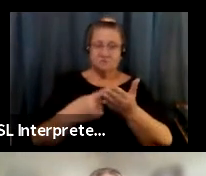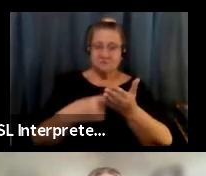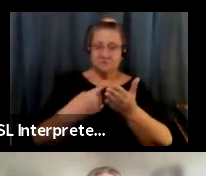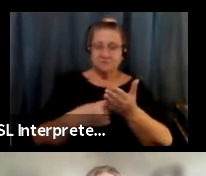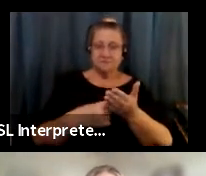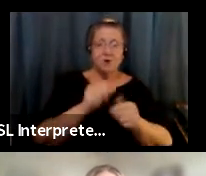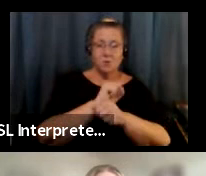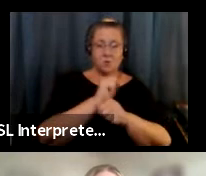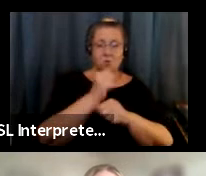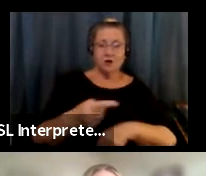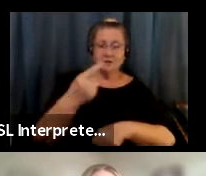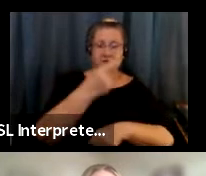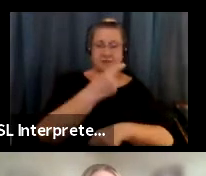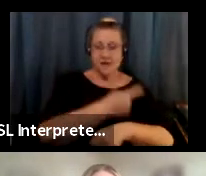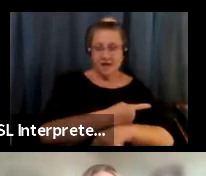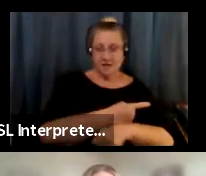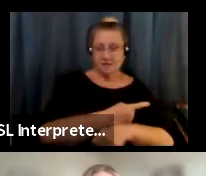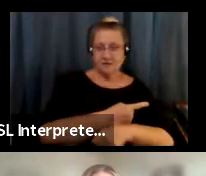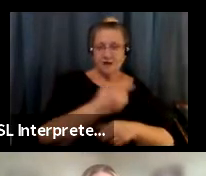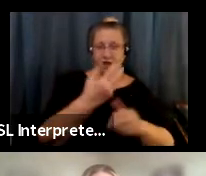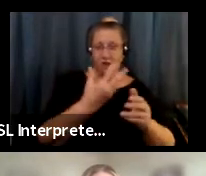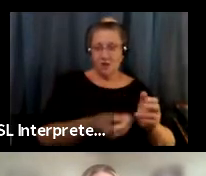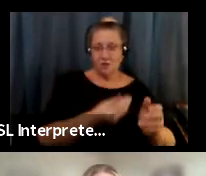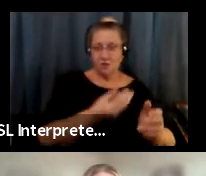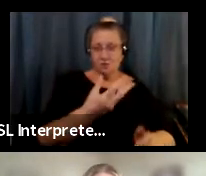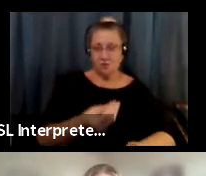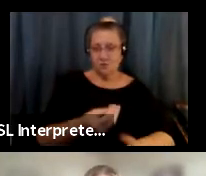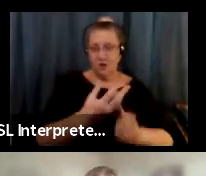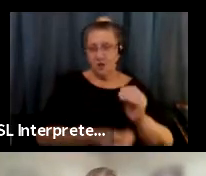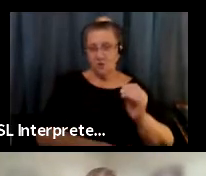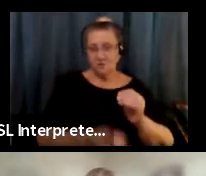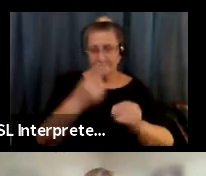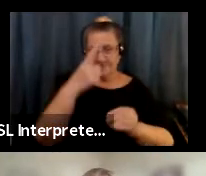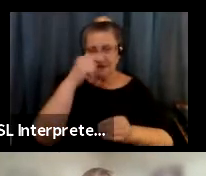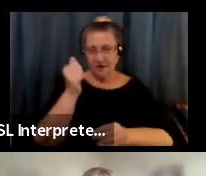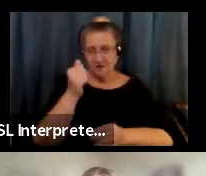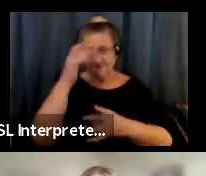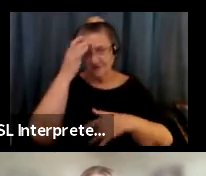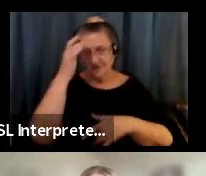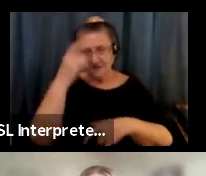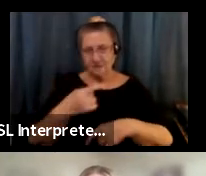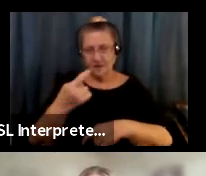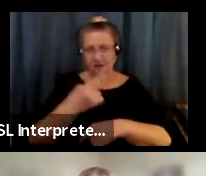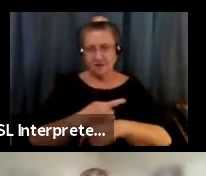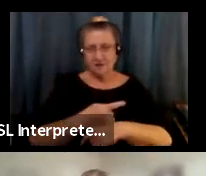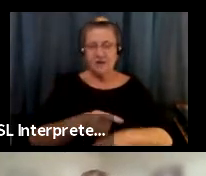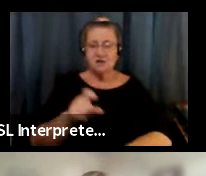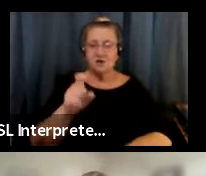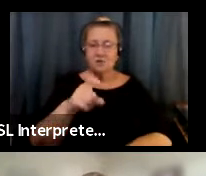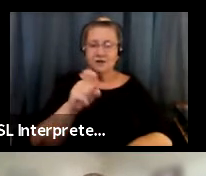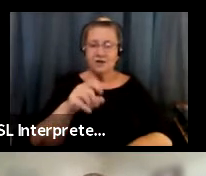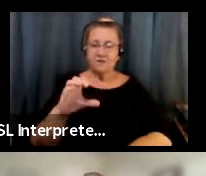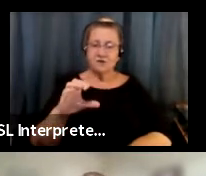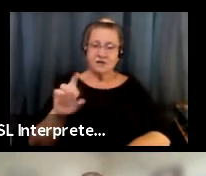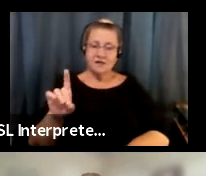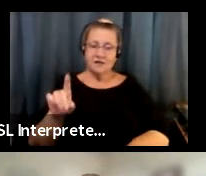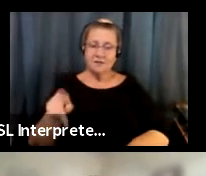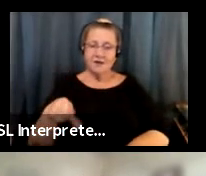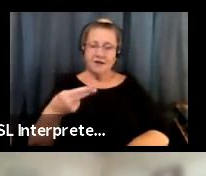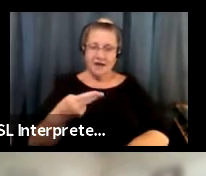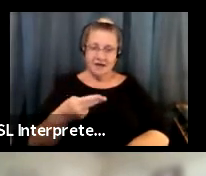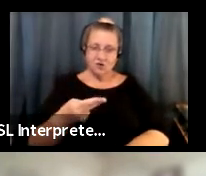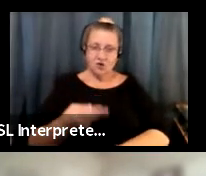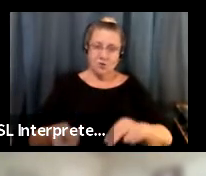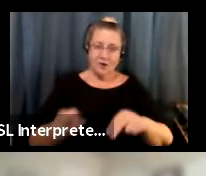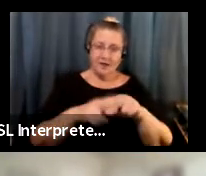many employers don't inform workers about sick leave. So there's a real need for CDPH and other agencies to